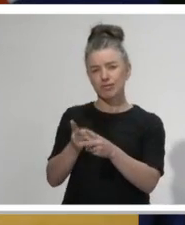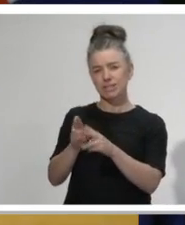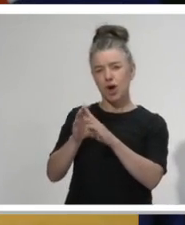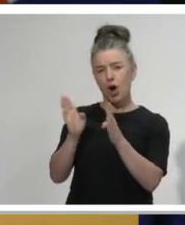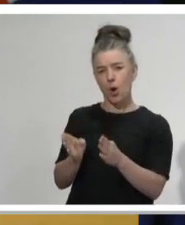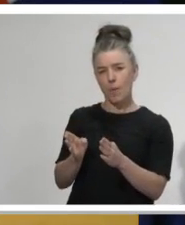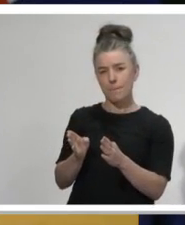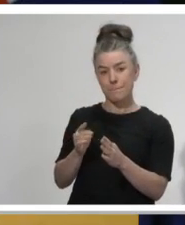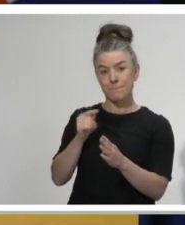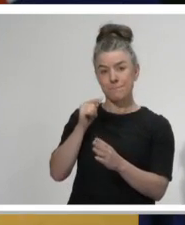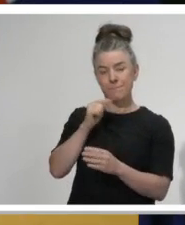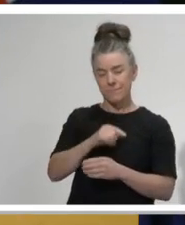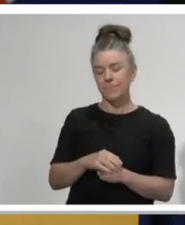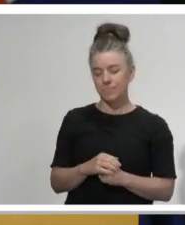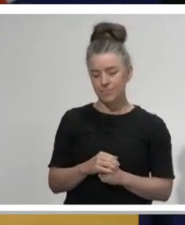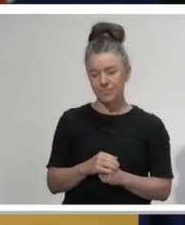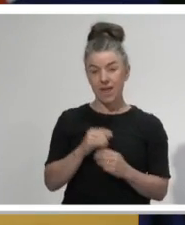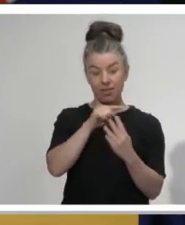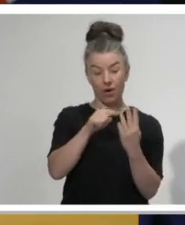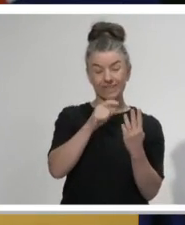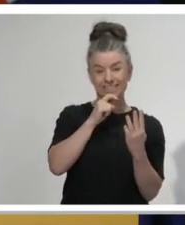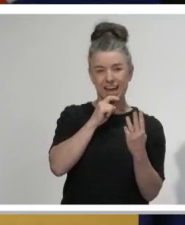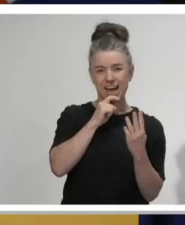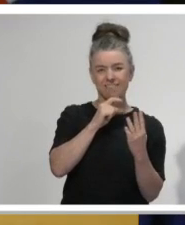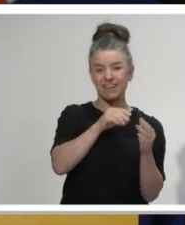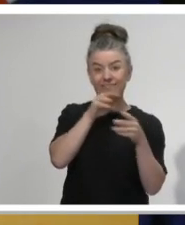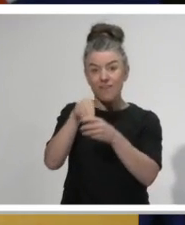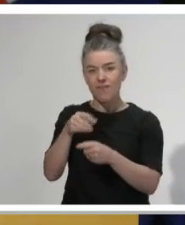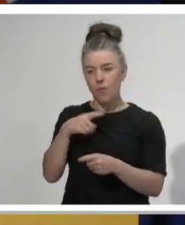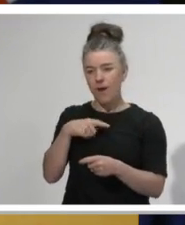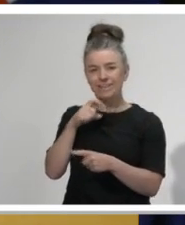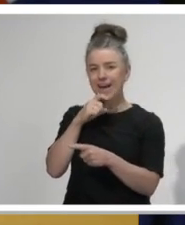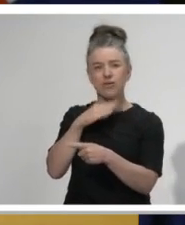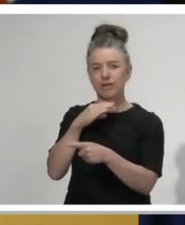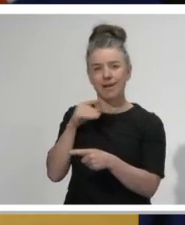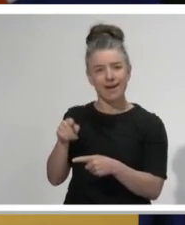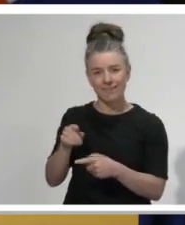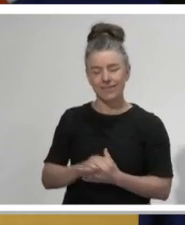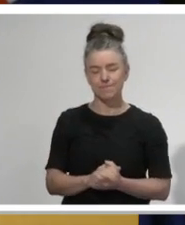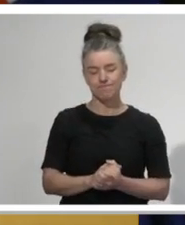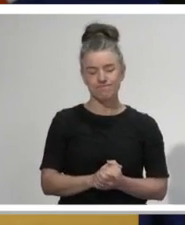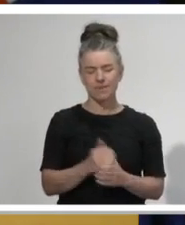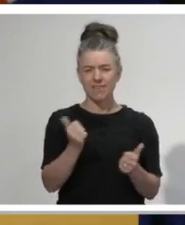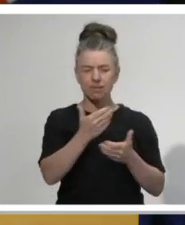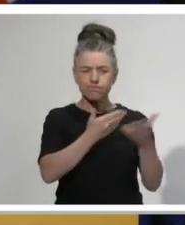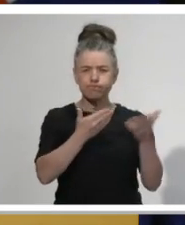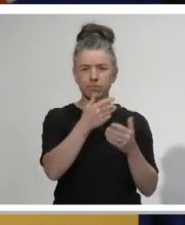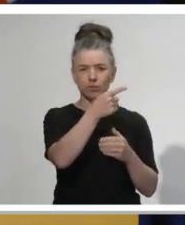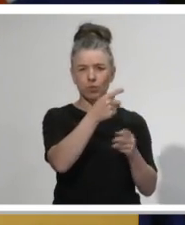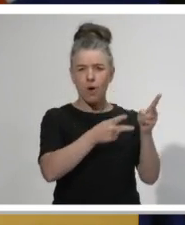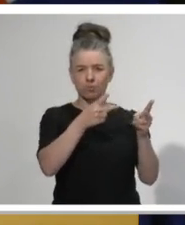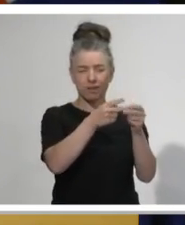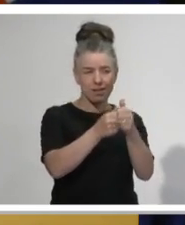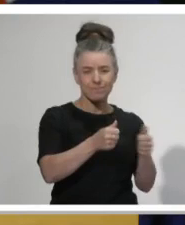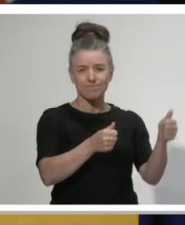were transferred due to staffing shortages at that facility. I have spoken to DHB Deputy Chief Executive